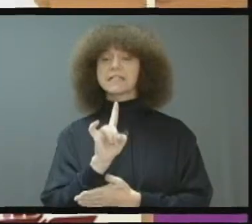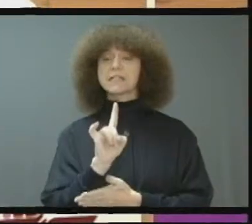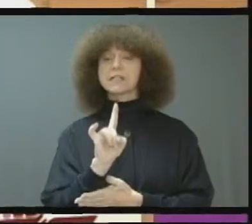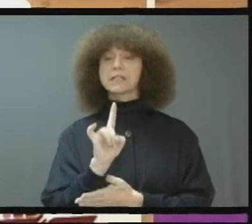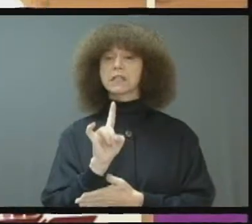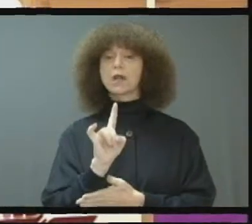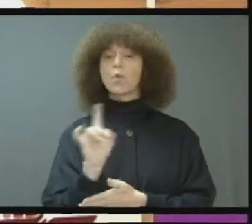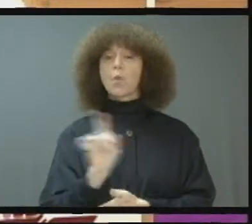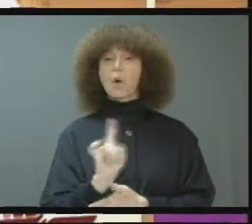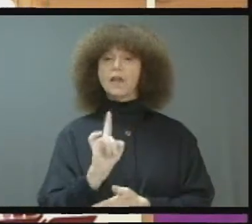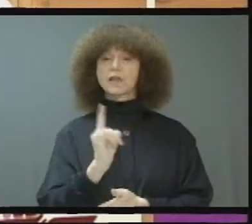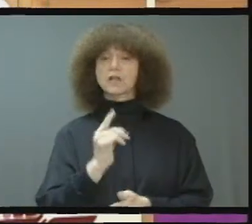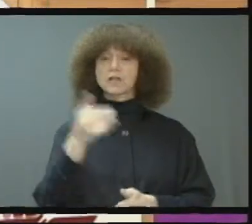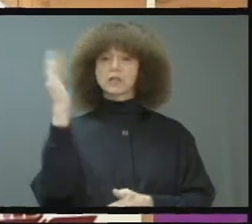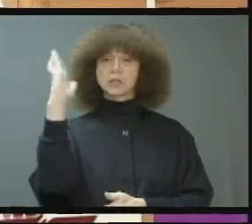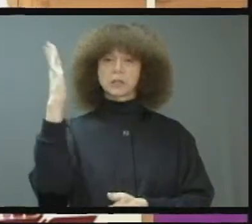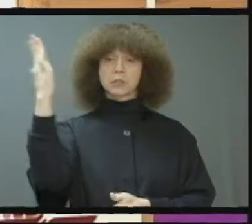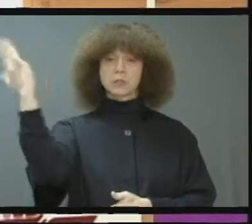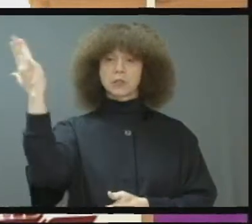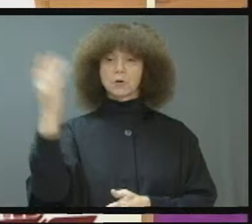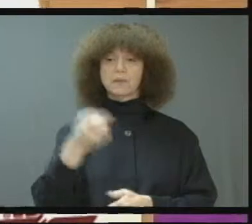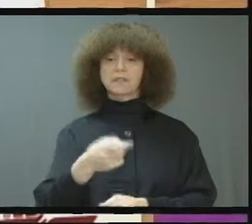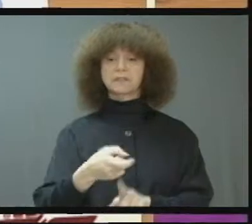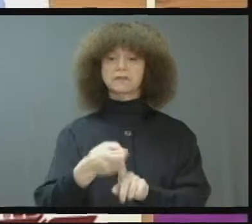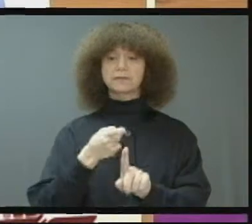today's message.